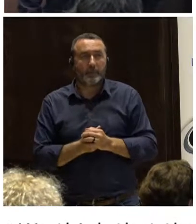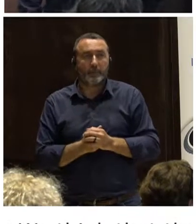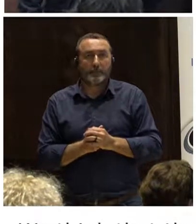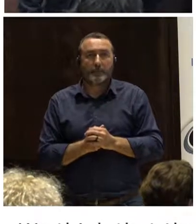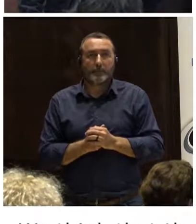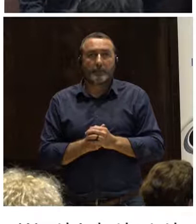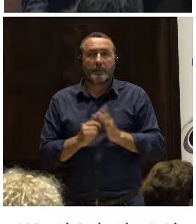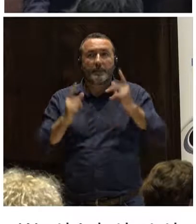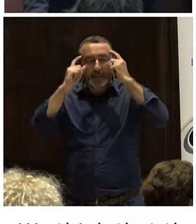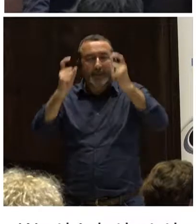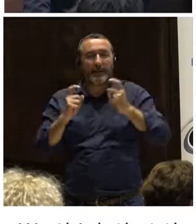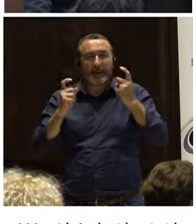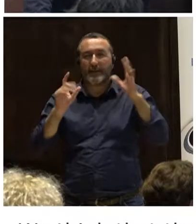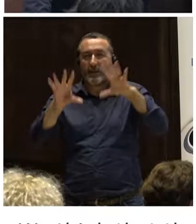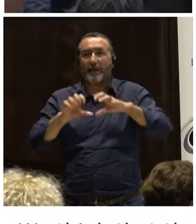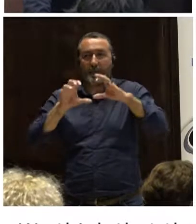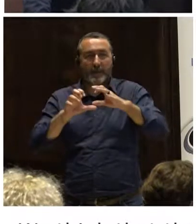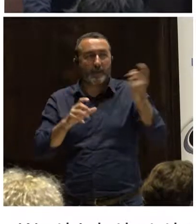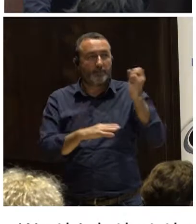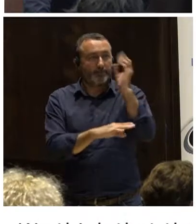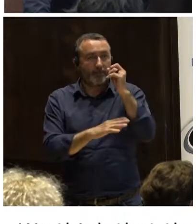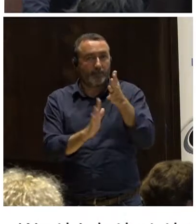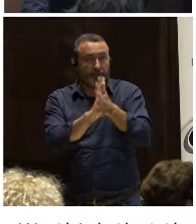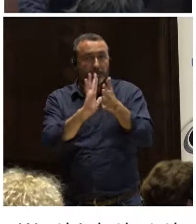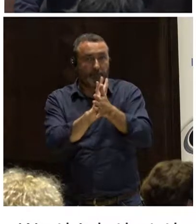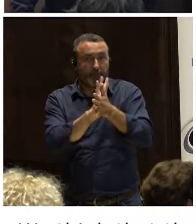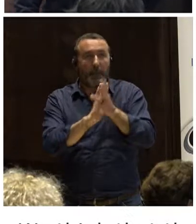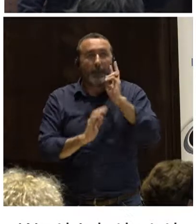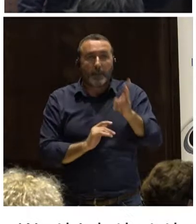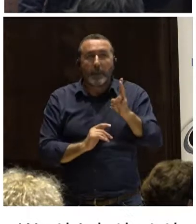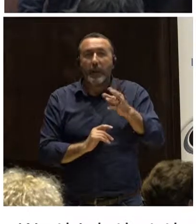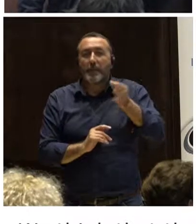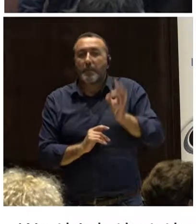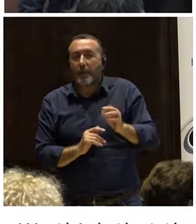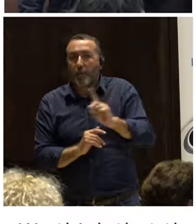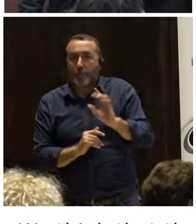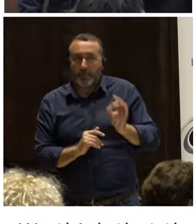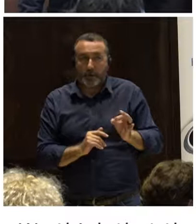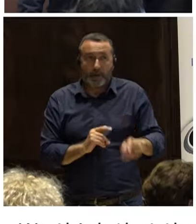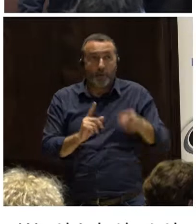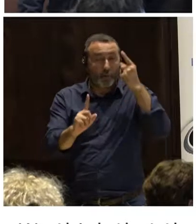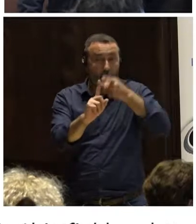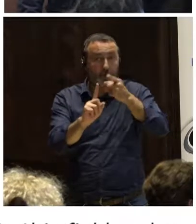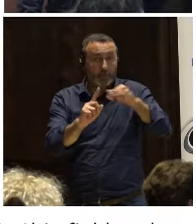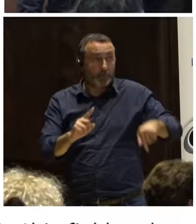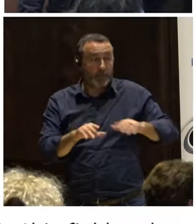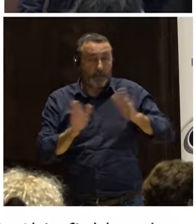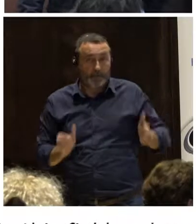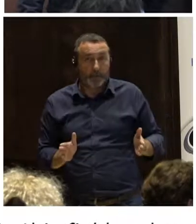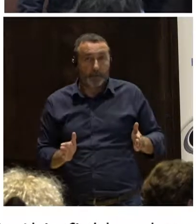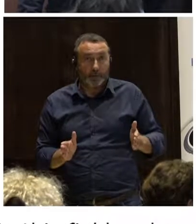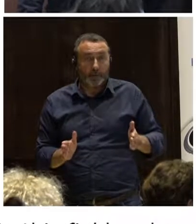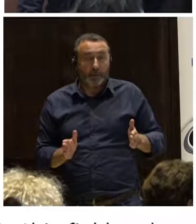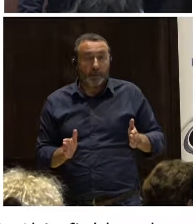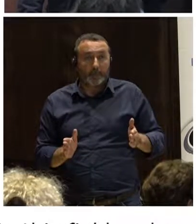from them if this is true or not. So the objective of this session is to deepen on the requirements